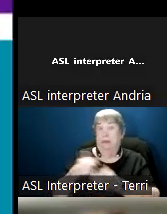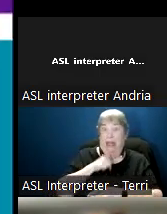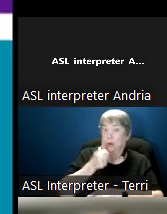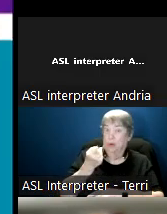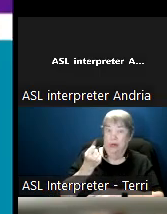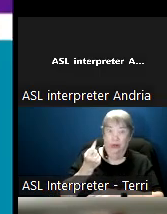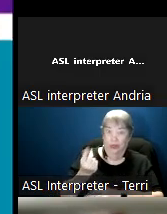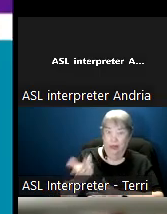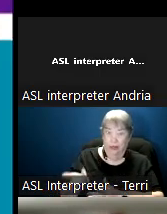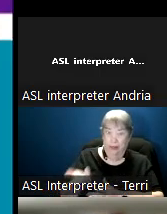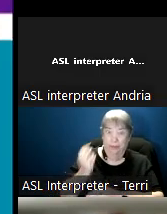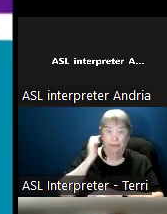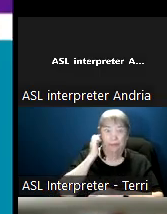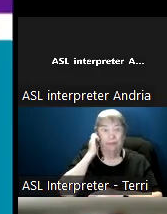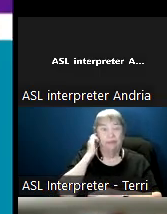Next slide, please.